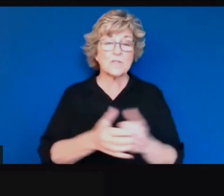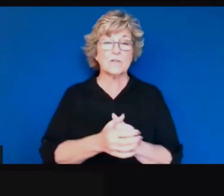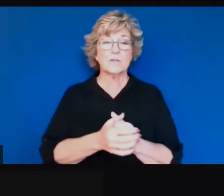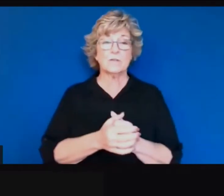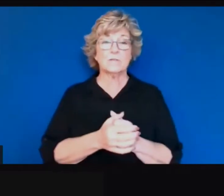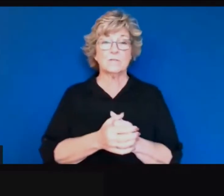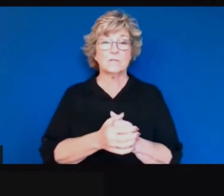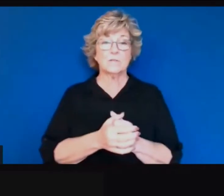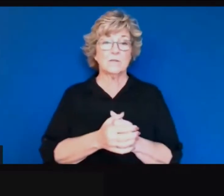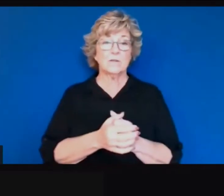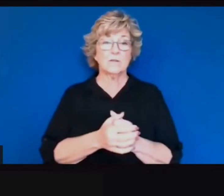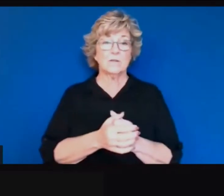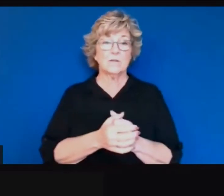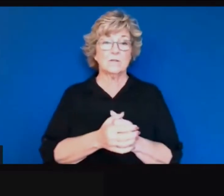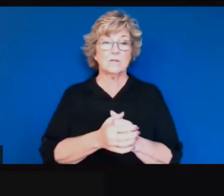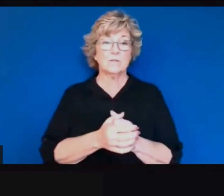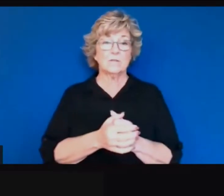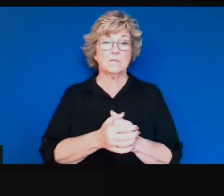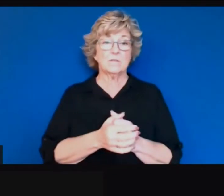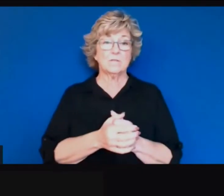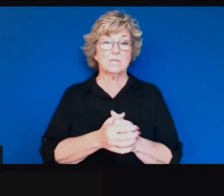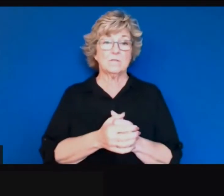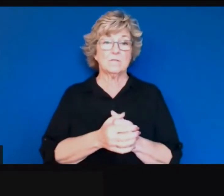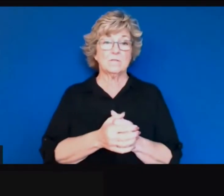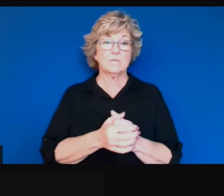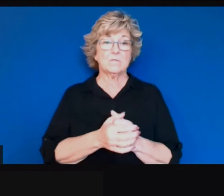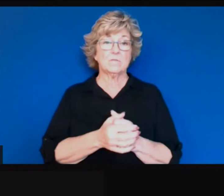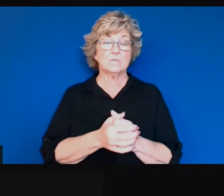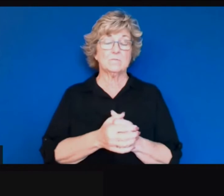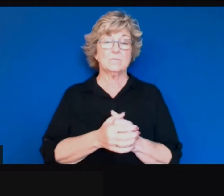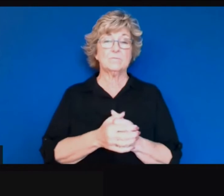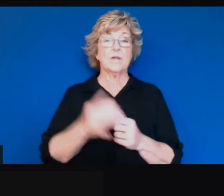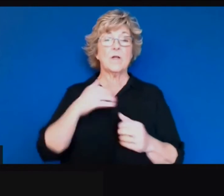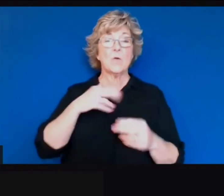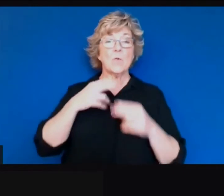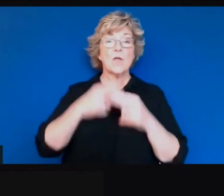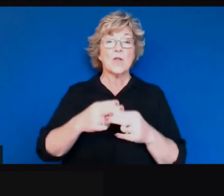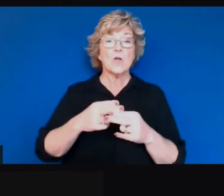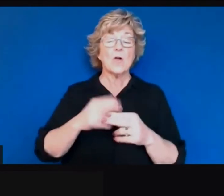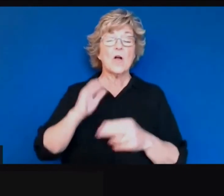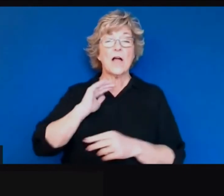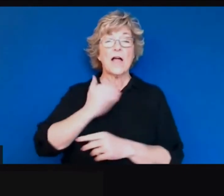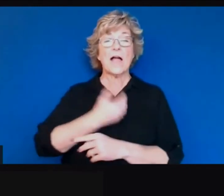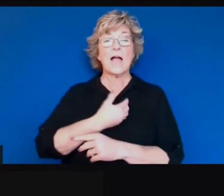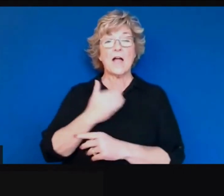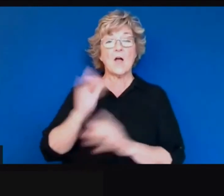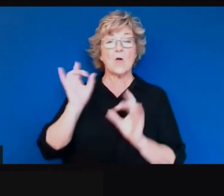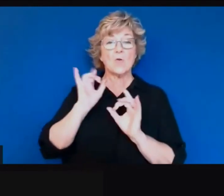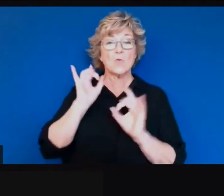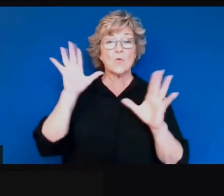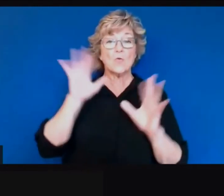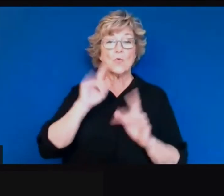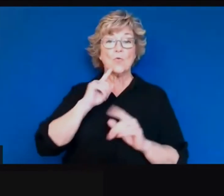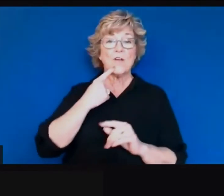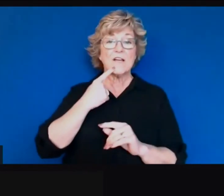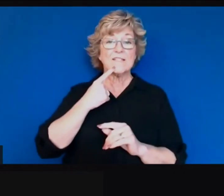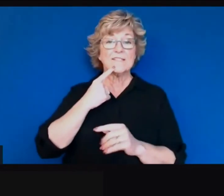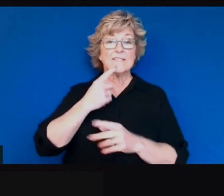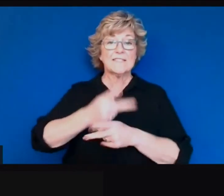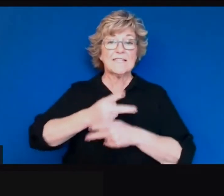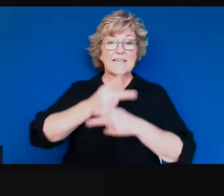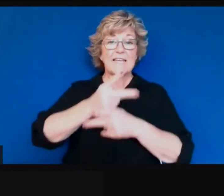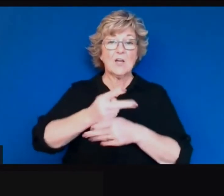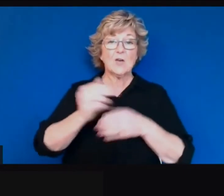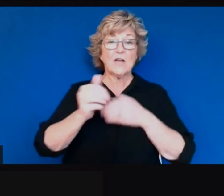state, to create what we call our crisis standards of care guidelines. These are